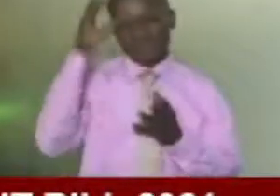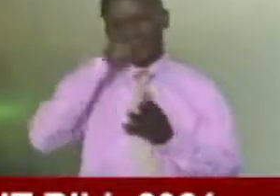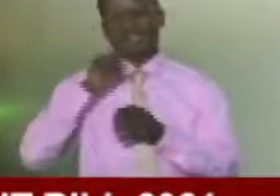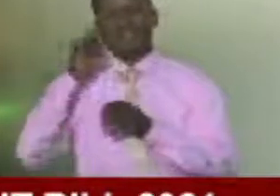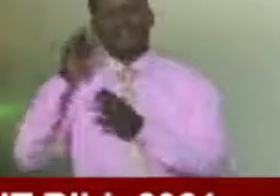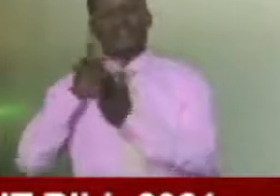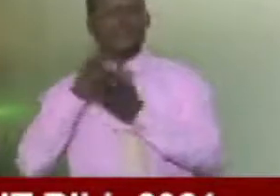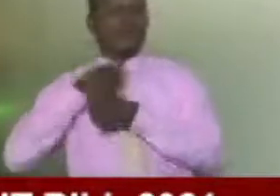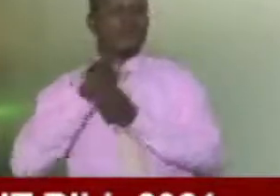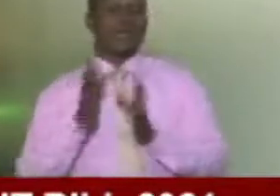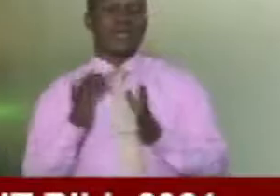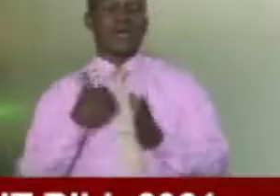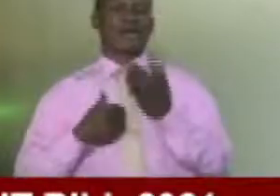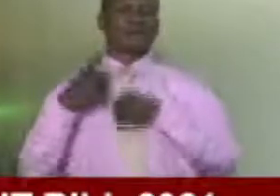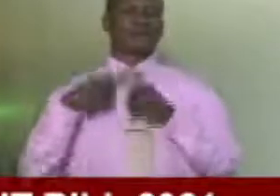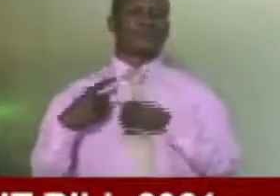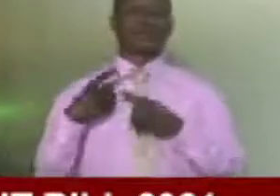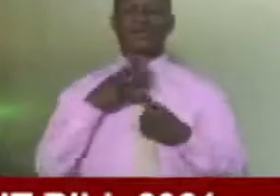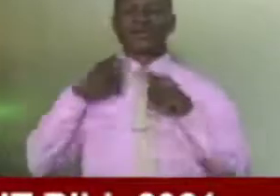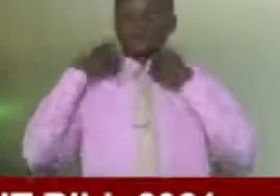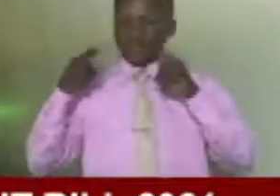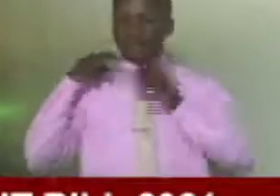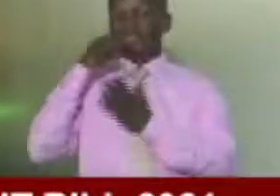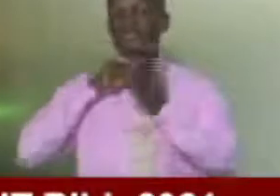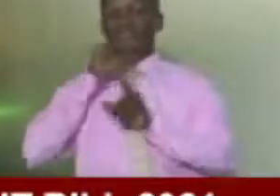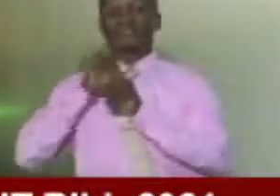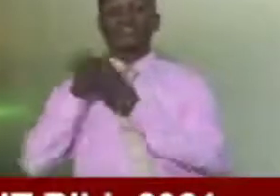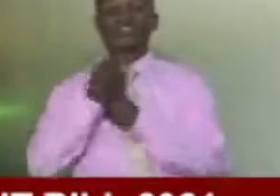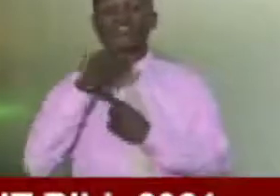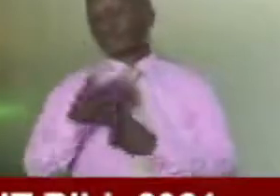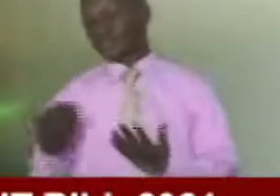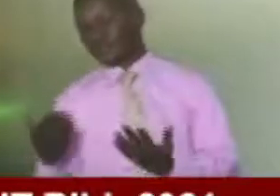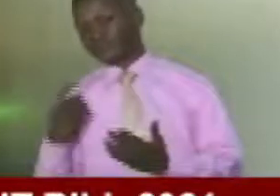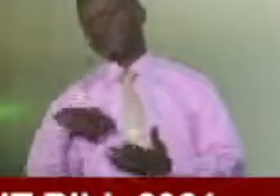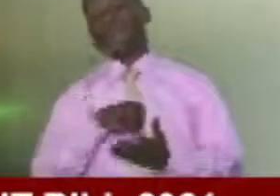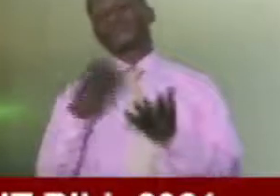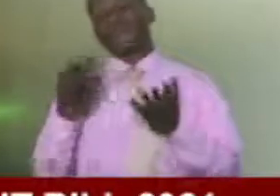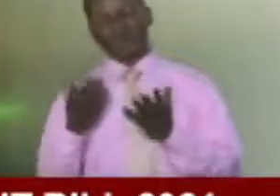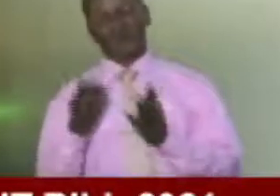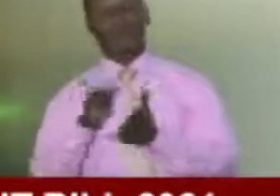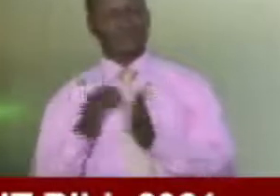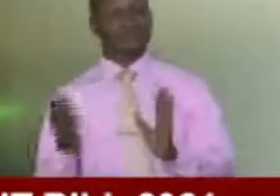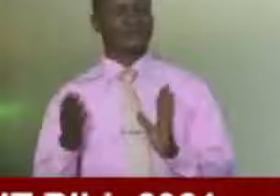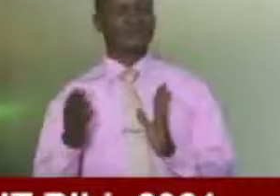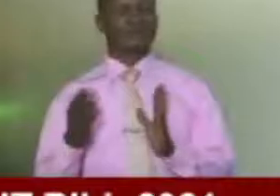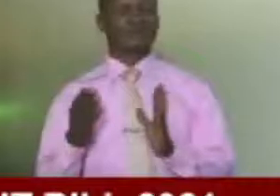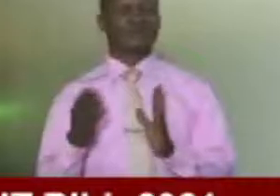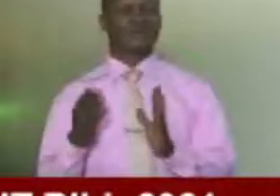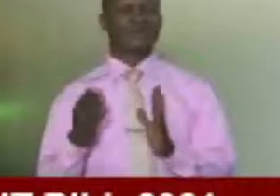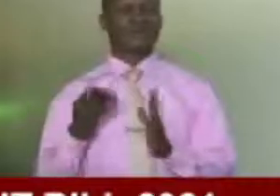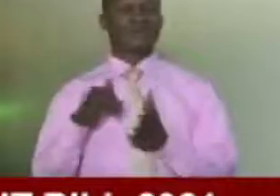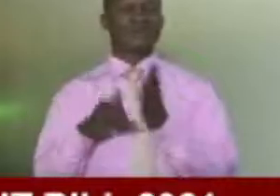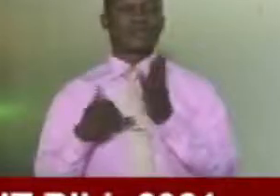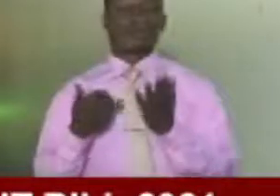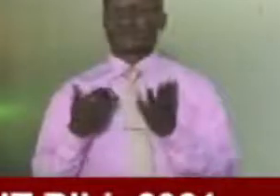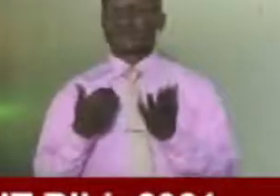had come on my program to say, this is the situation of things. And they want a situation where the governors are no longer the ones determining